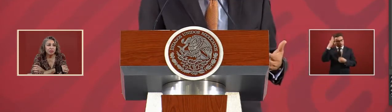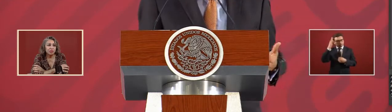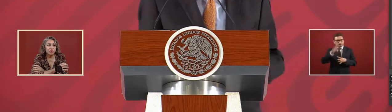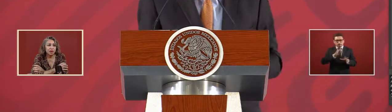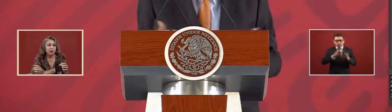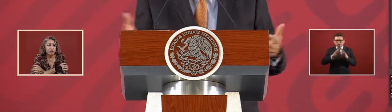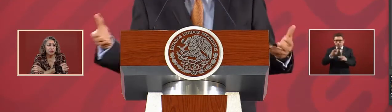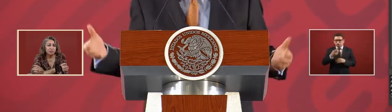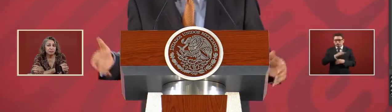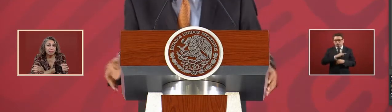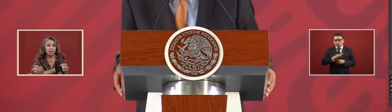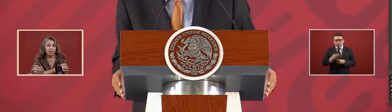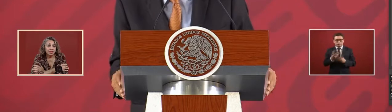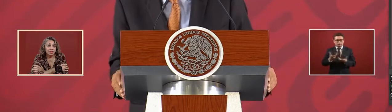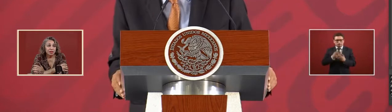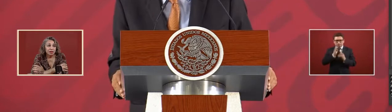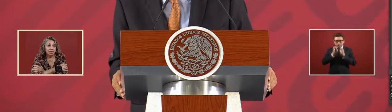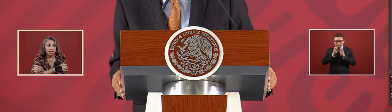the